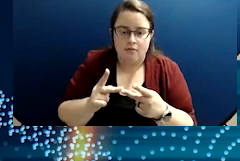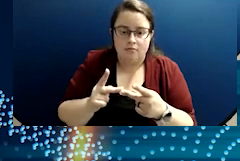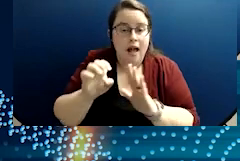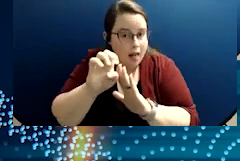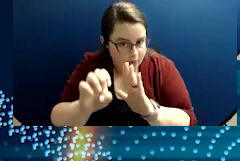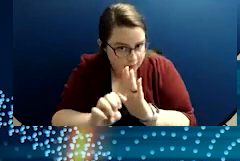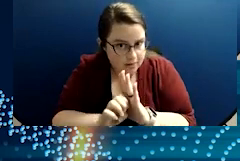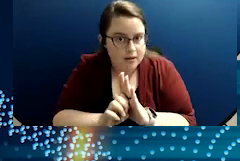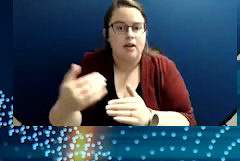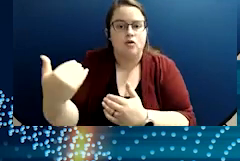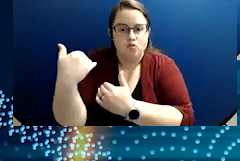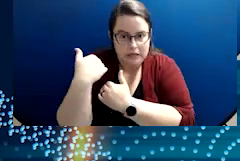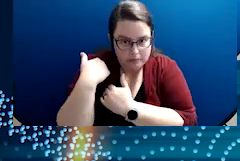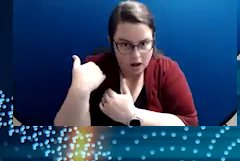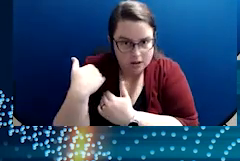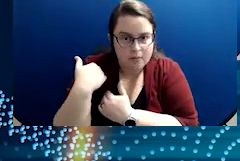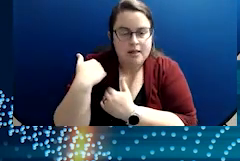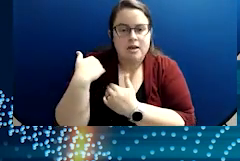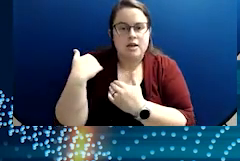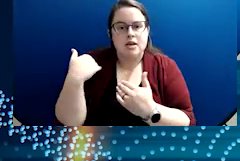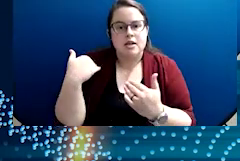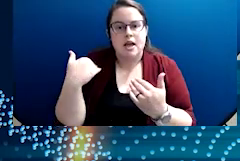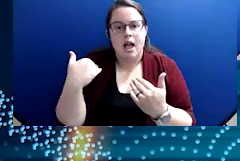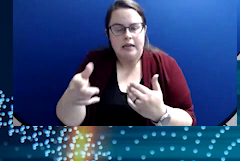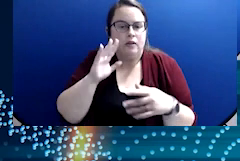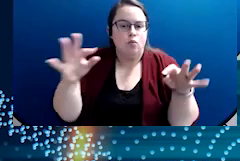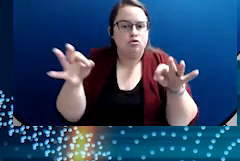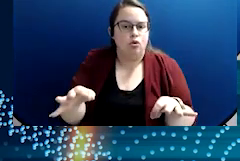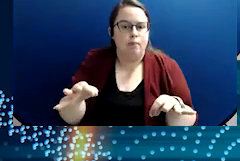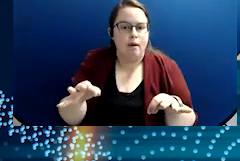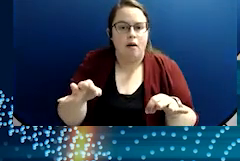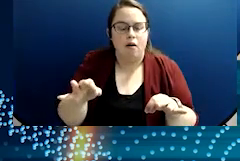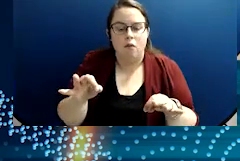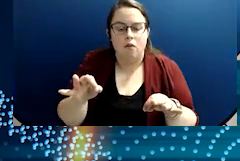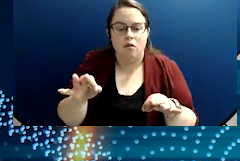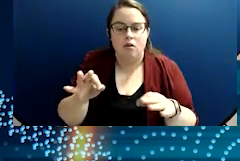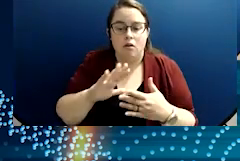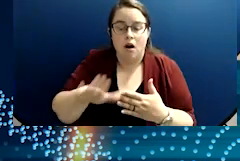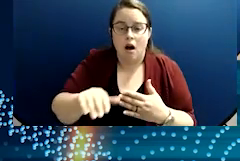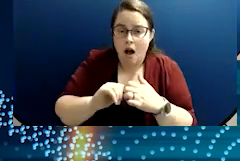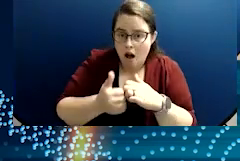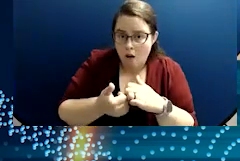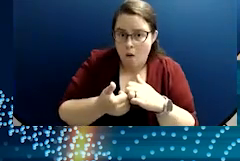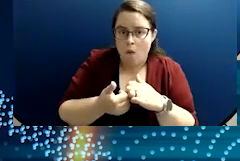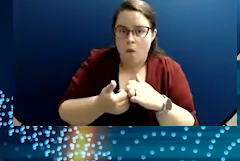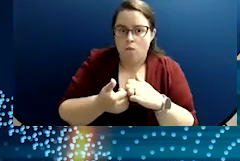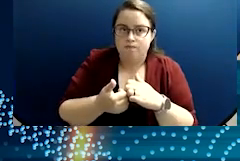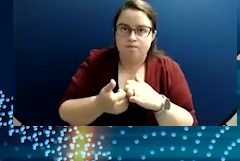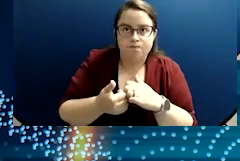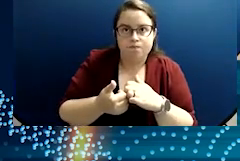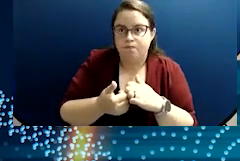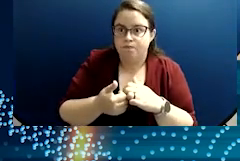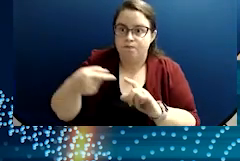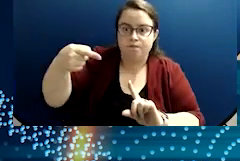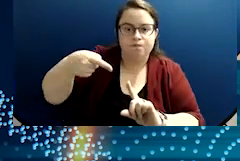ethically, responsibly, and he's going to be talking about how really this is